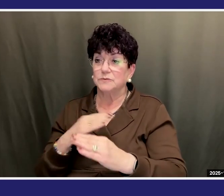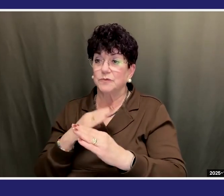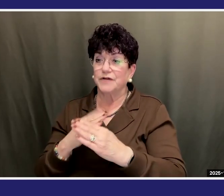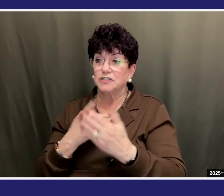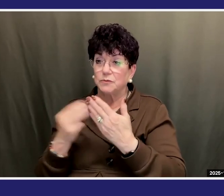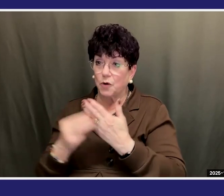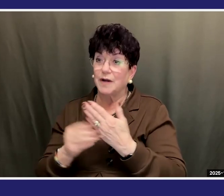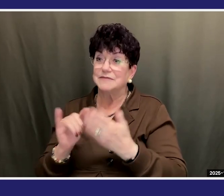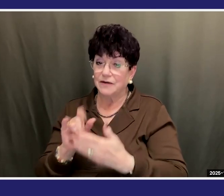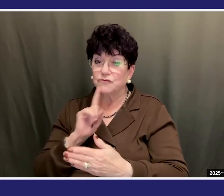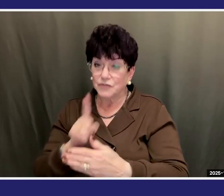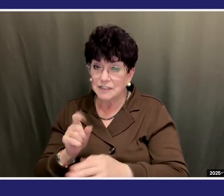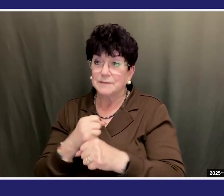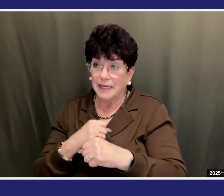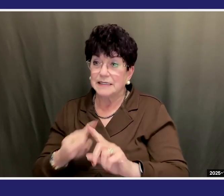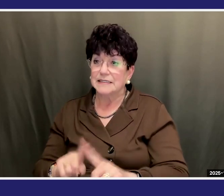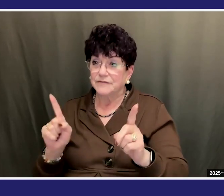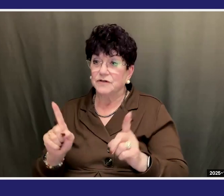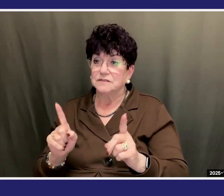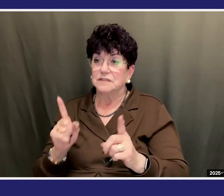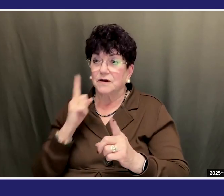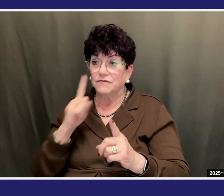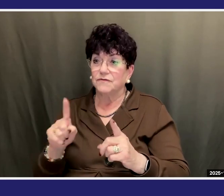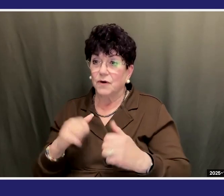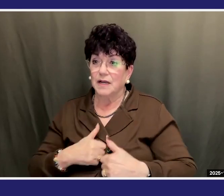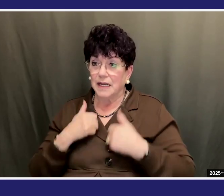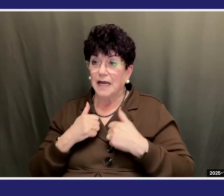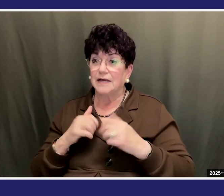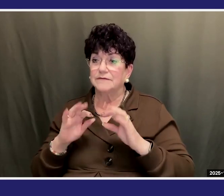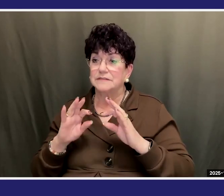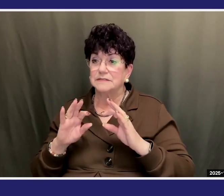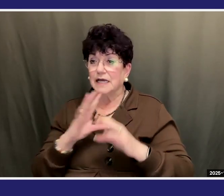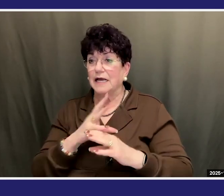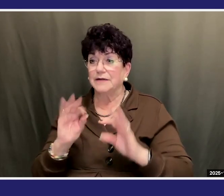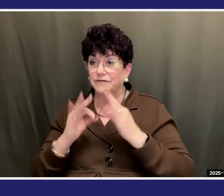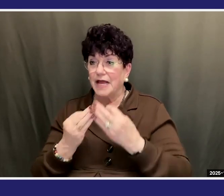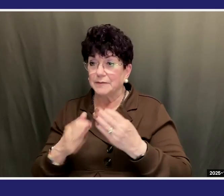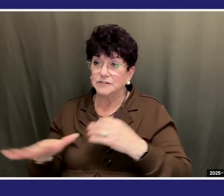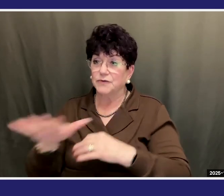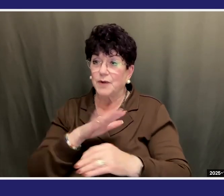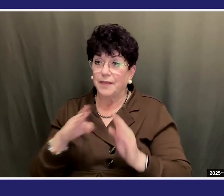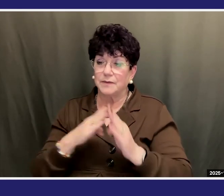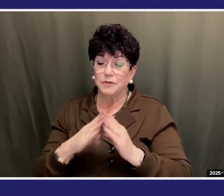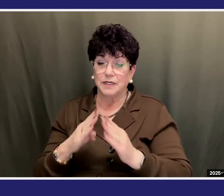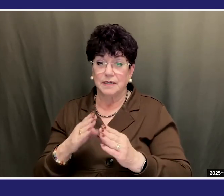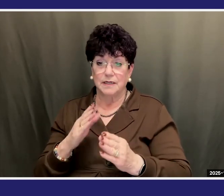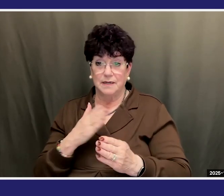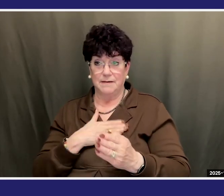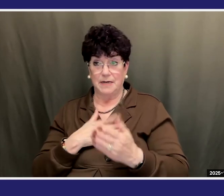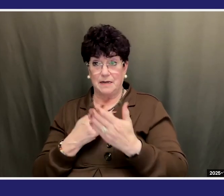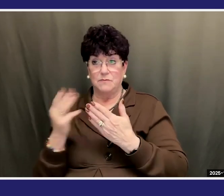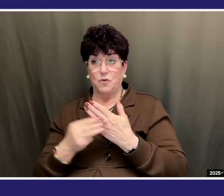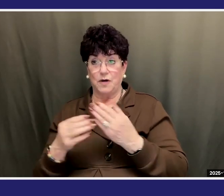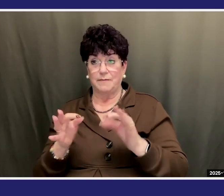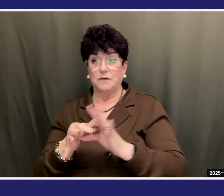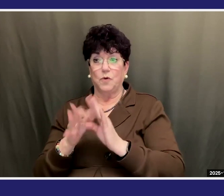been making a real difference in the lives of the families across our community. The program I coordinate is